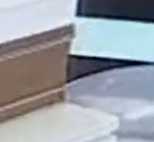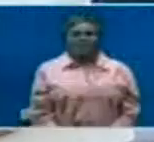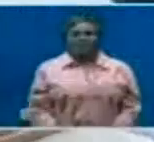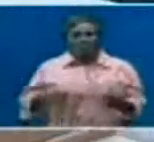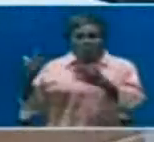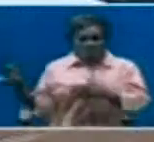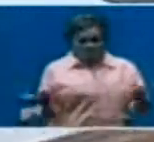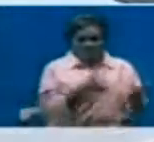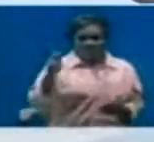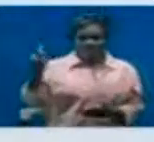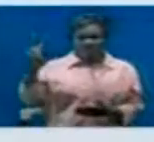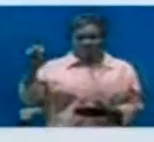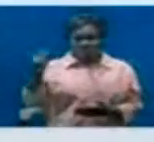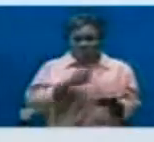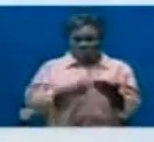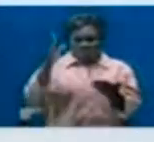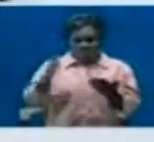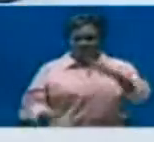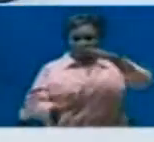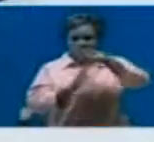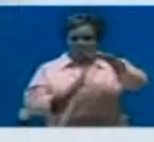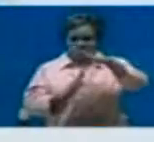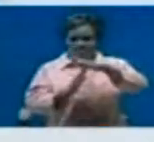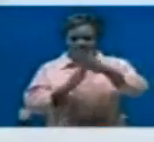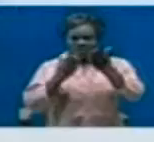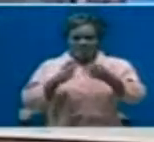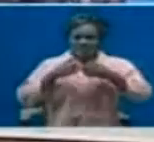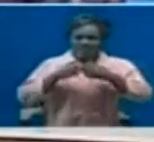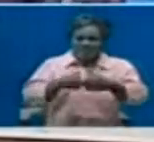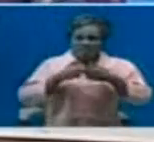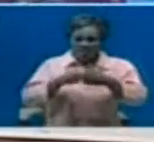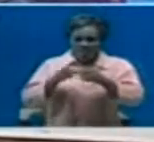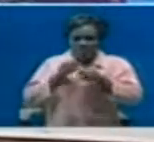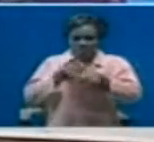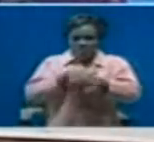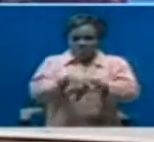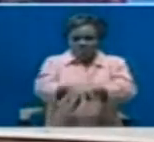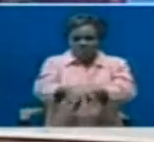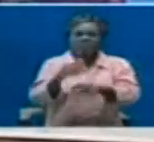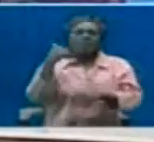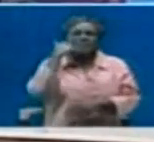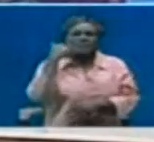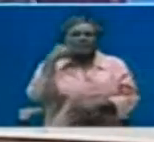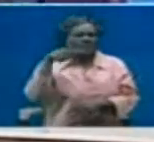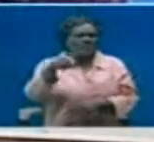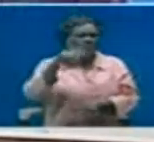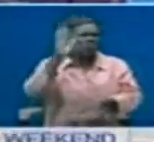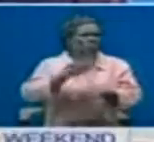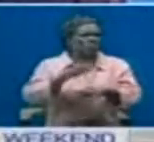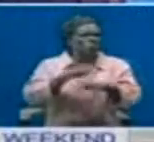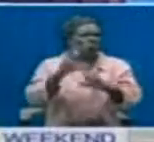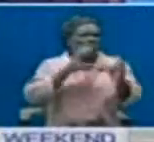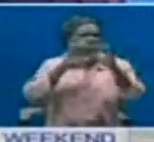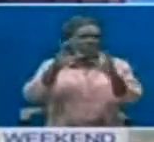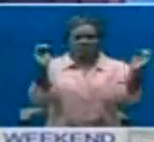A very warm welcome to KTN Weekend Prime. Now, sexually transmitted diseases aren't pleasant conversation or a